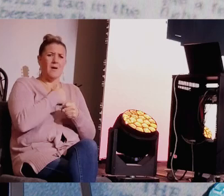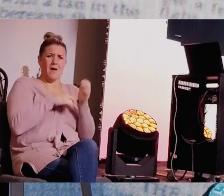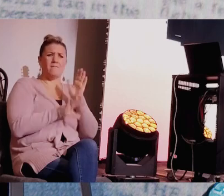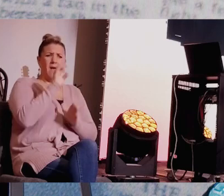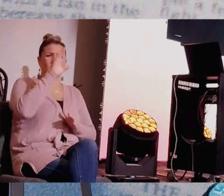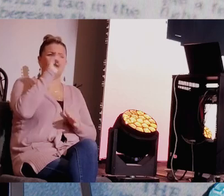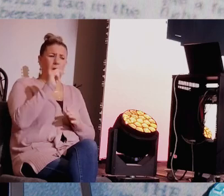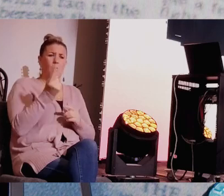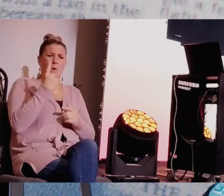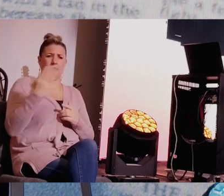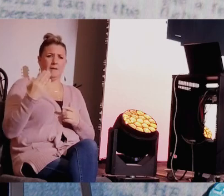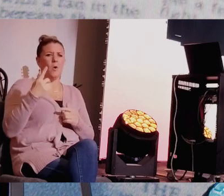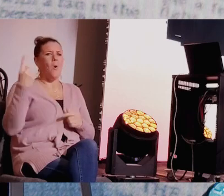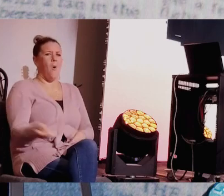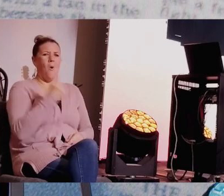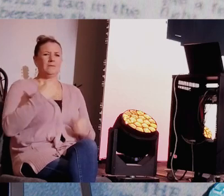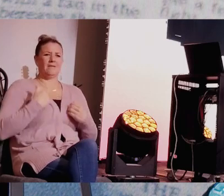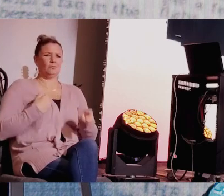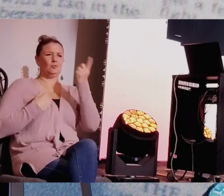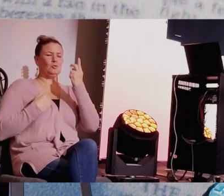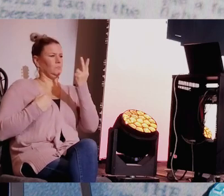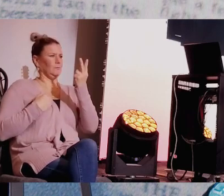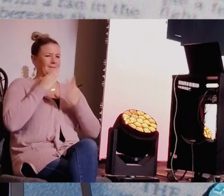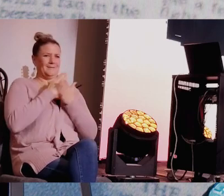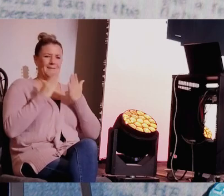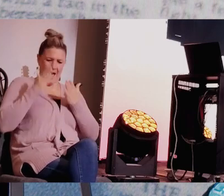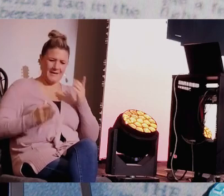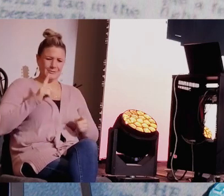found one thing. There is always two sides to every story.